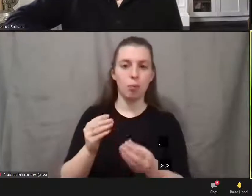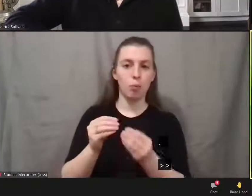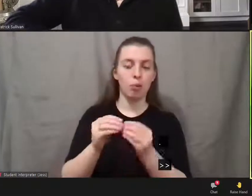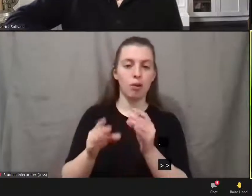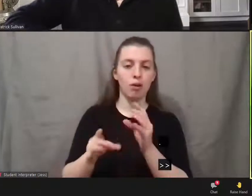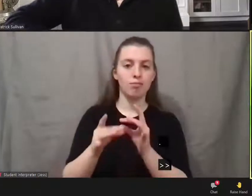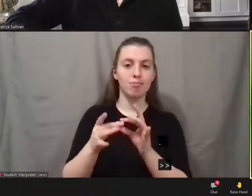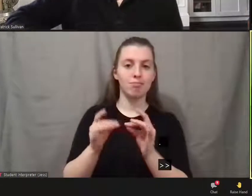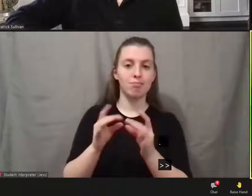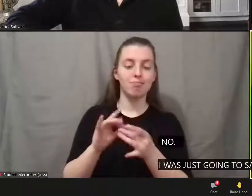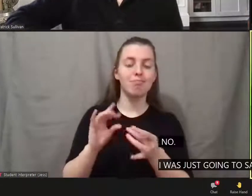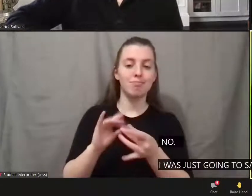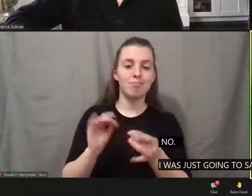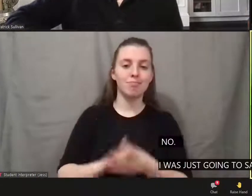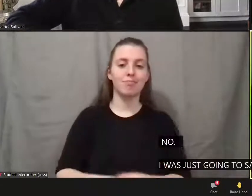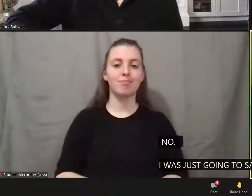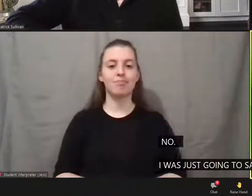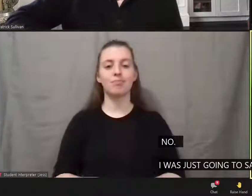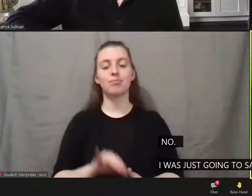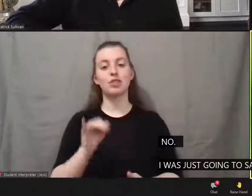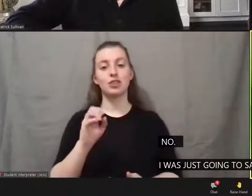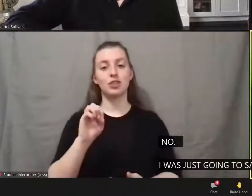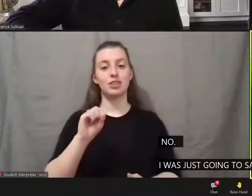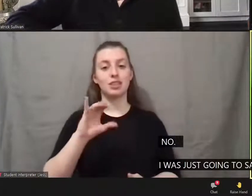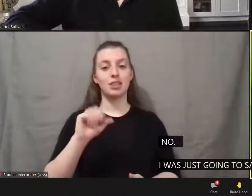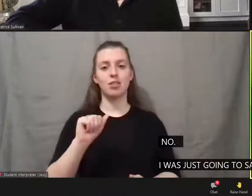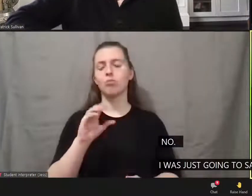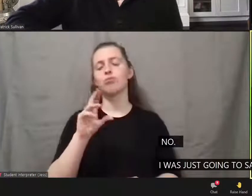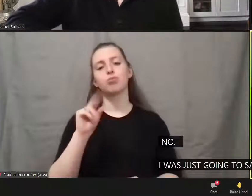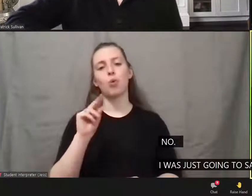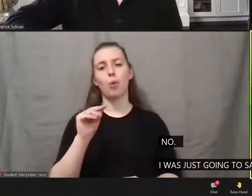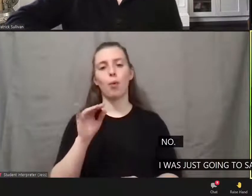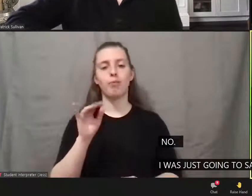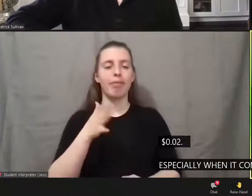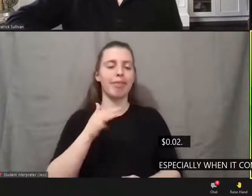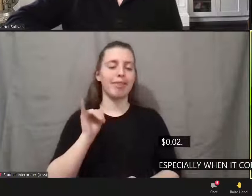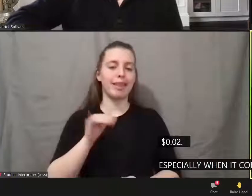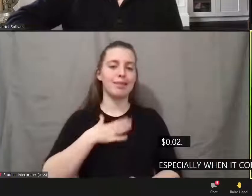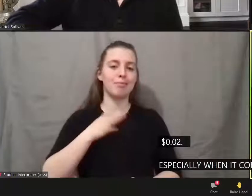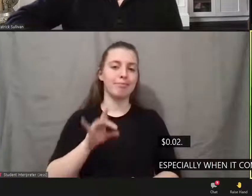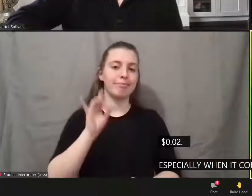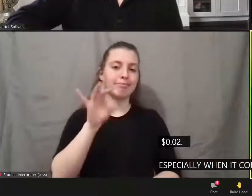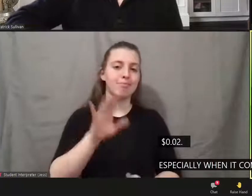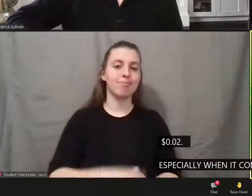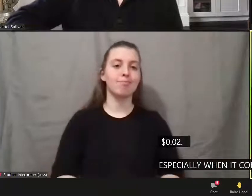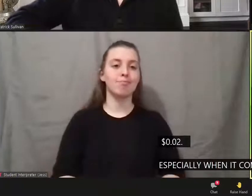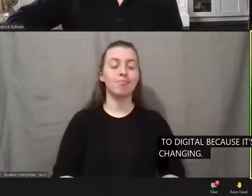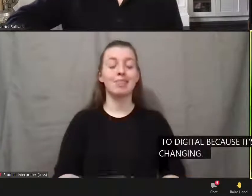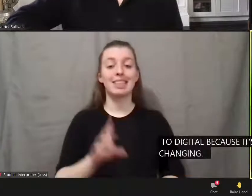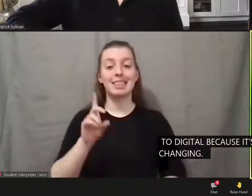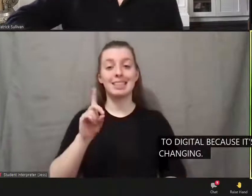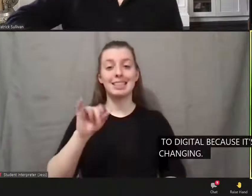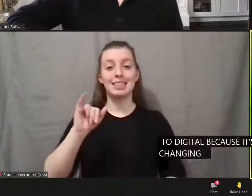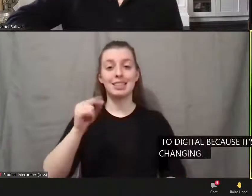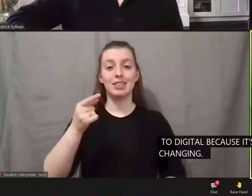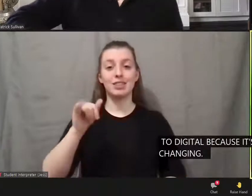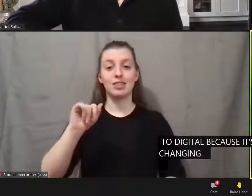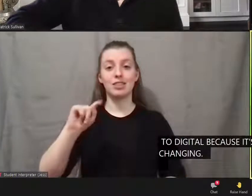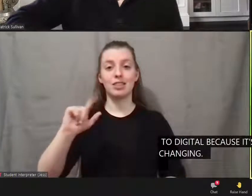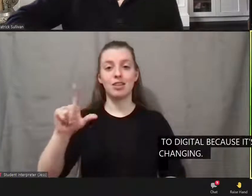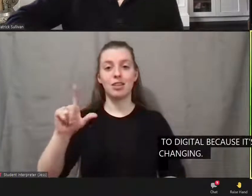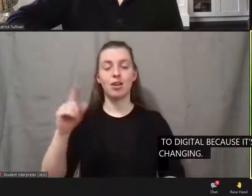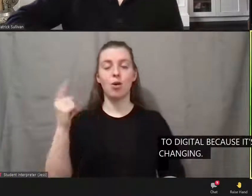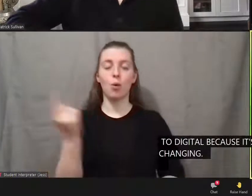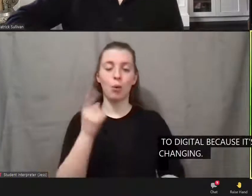cents. It's especially when it comes to digital, because it's always changing. We're not going to be perfection, right? We're looking for